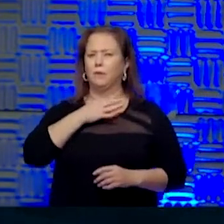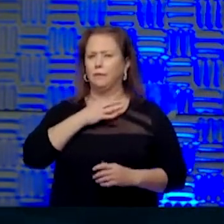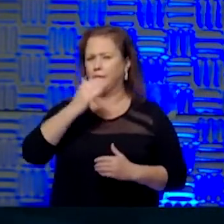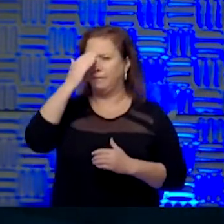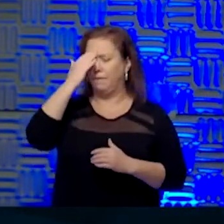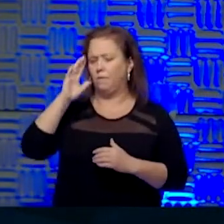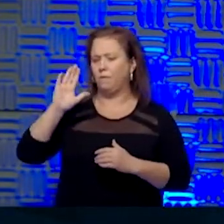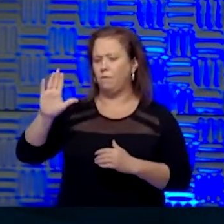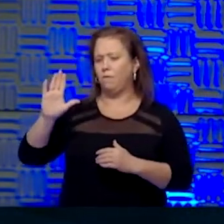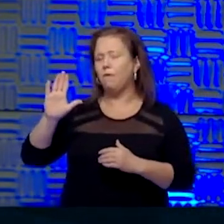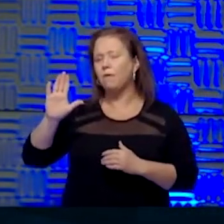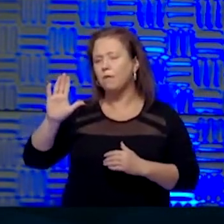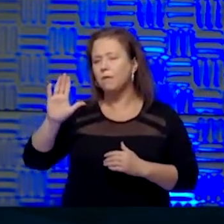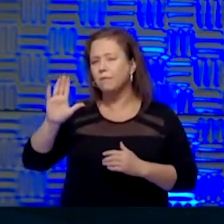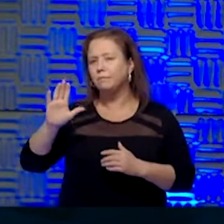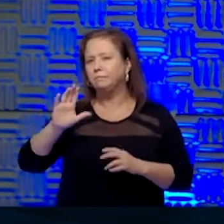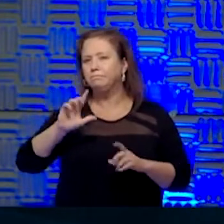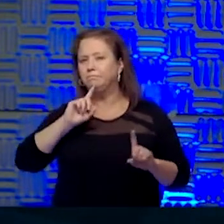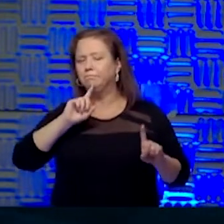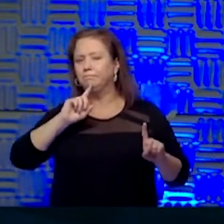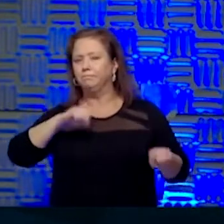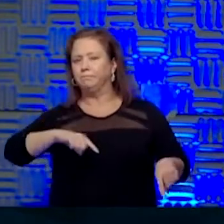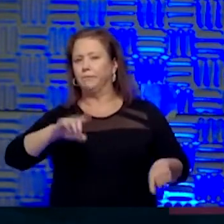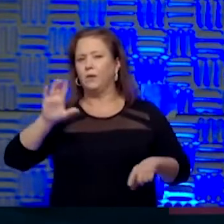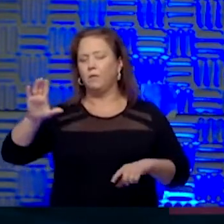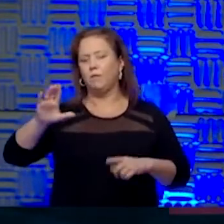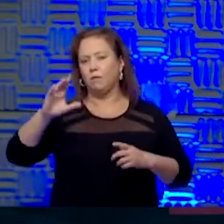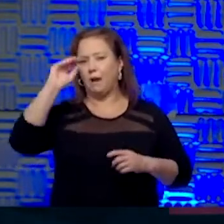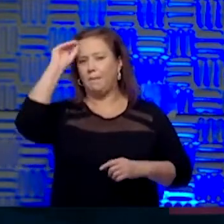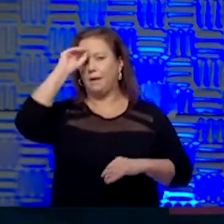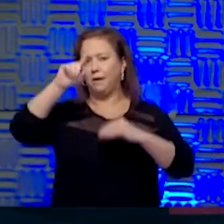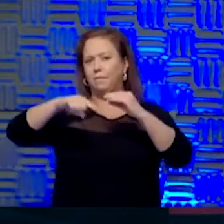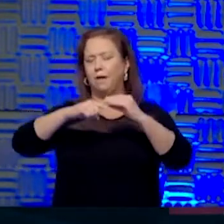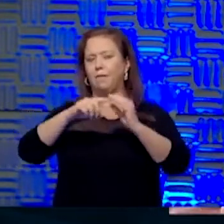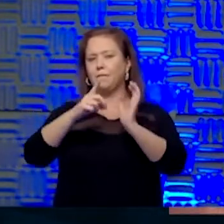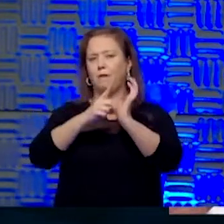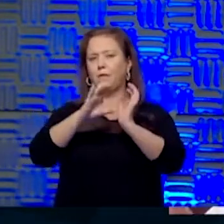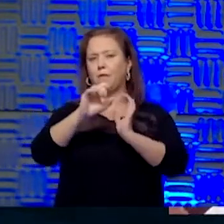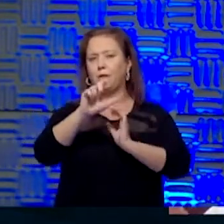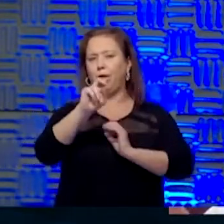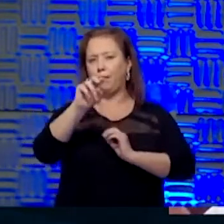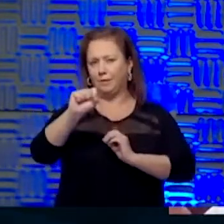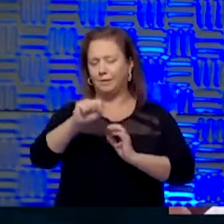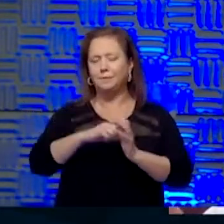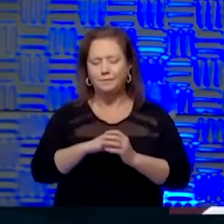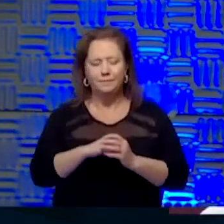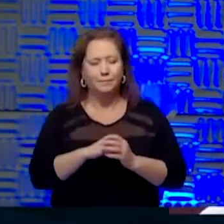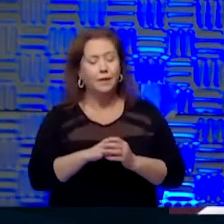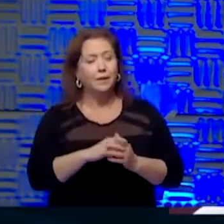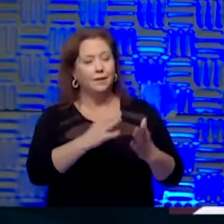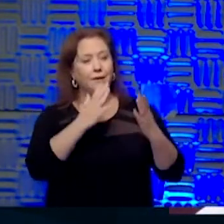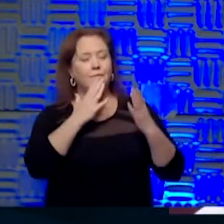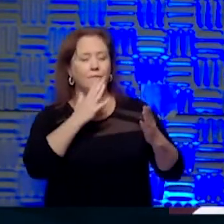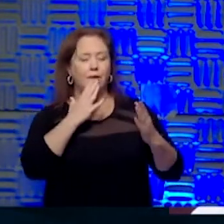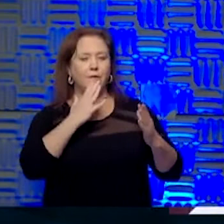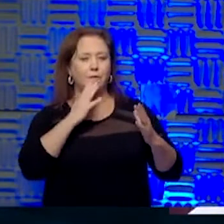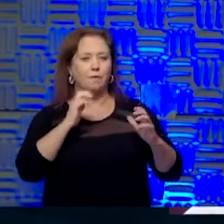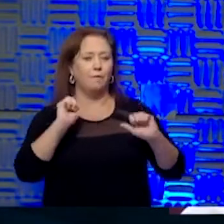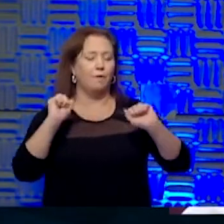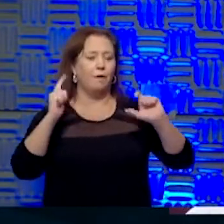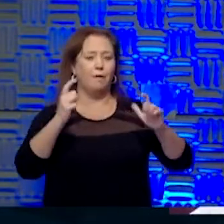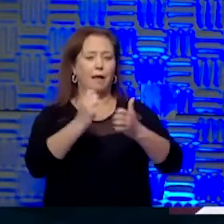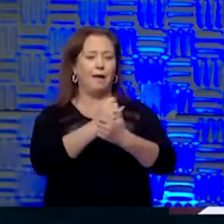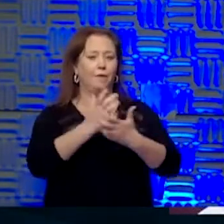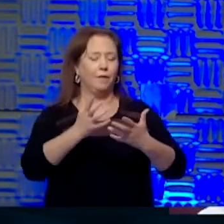from what you heard Dr. Francis Collins say. Well, thank you. And first of all, thank you for your efforts for all of us here in Kansas and